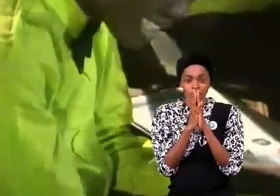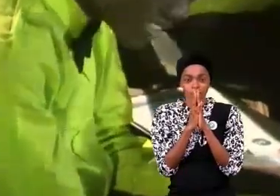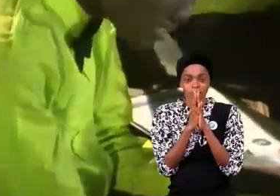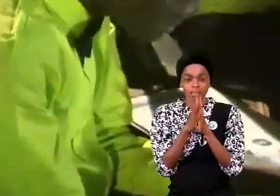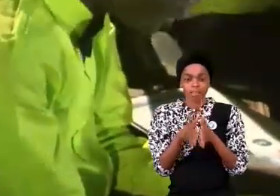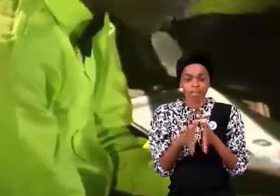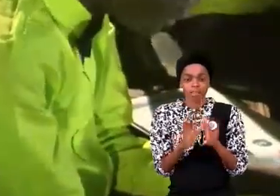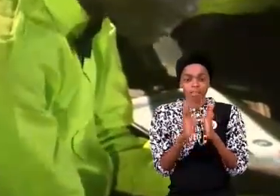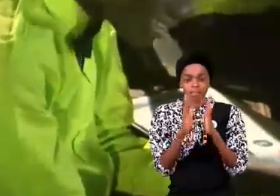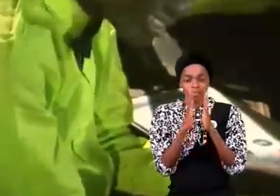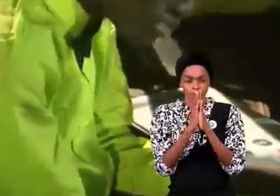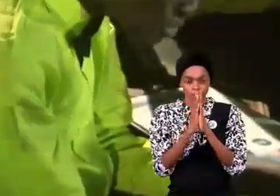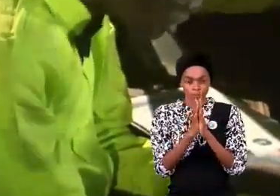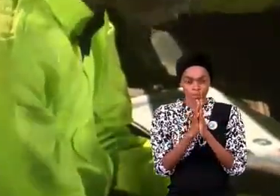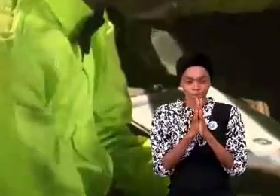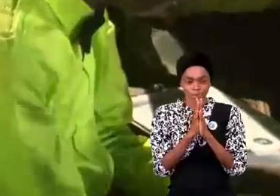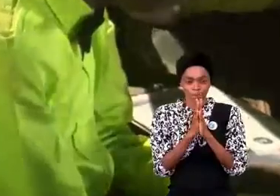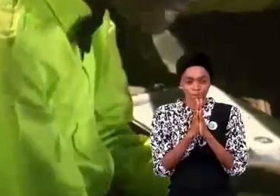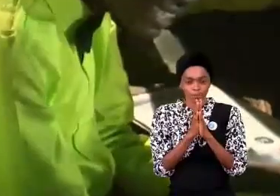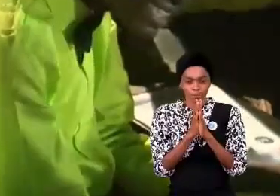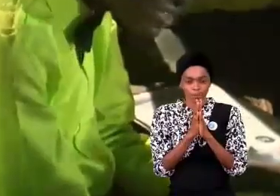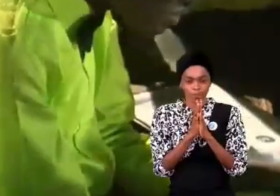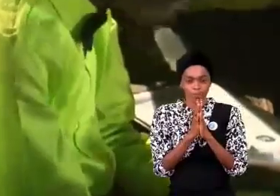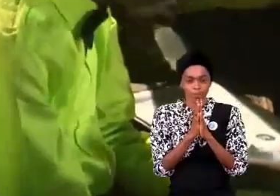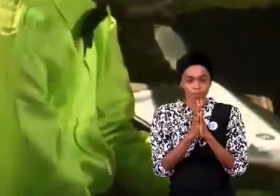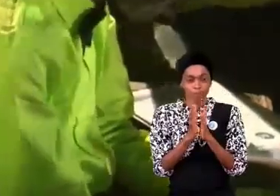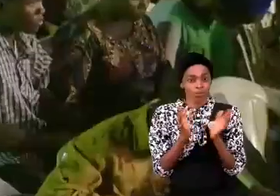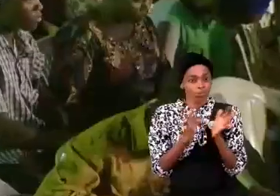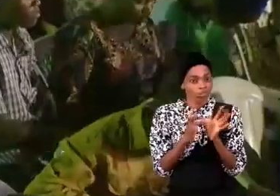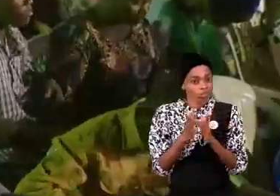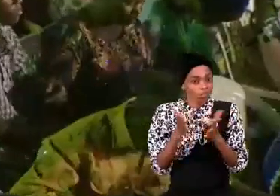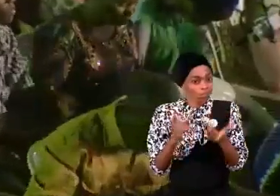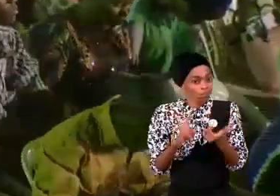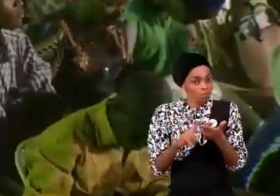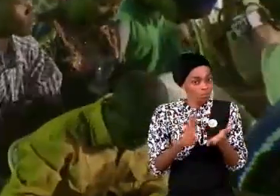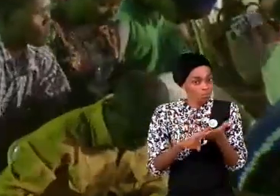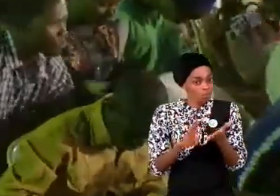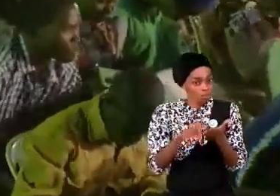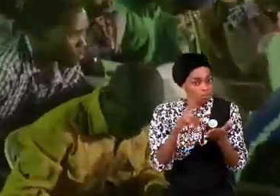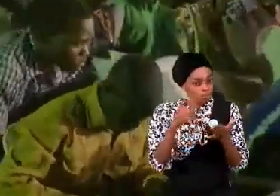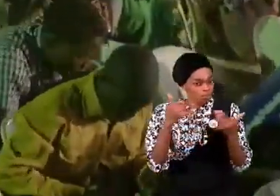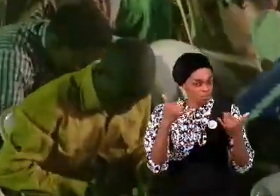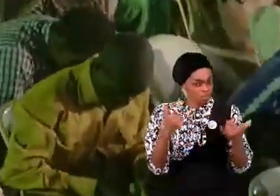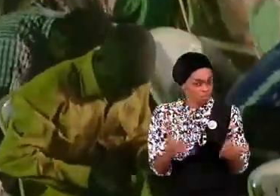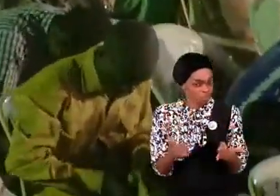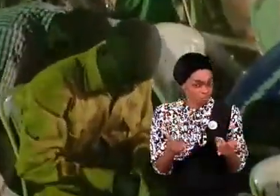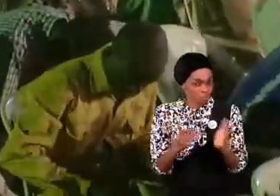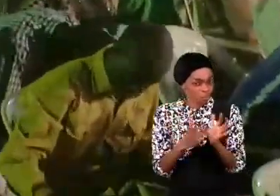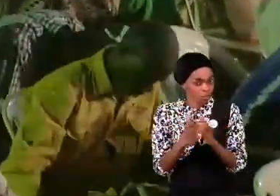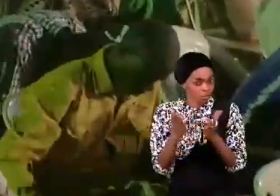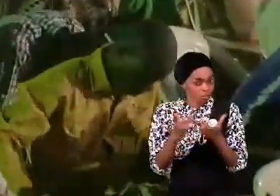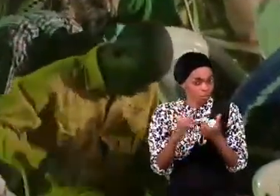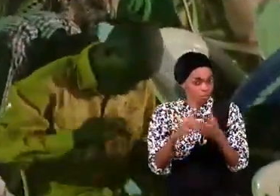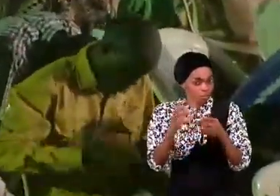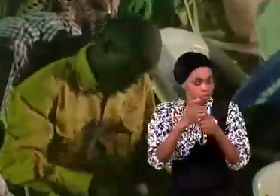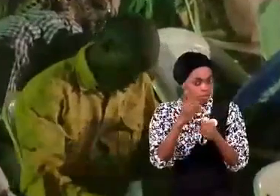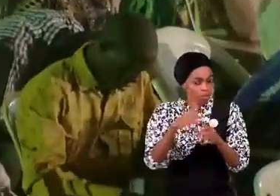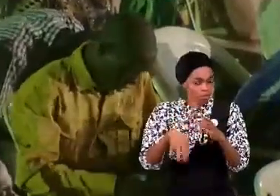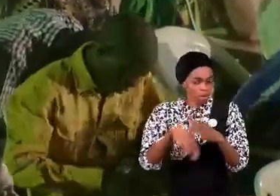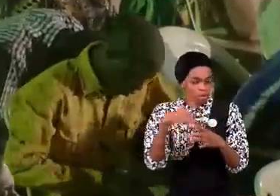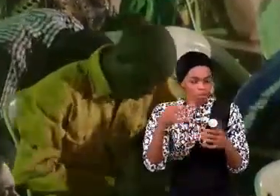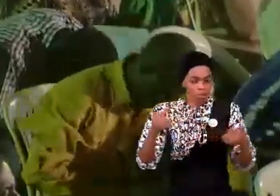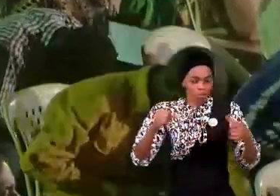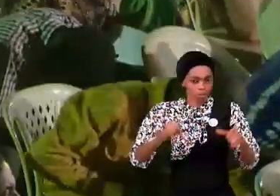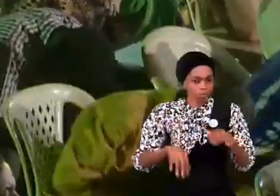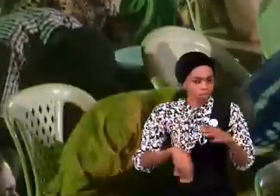right now. He wants to take you out of the condemnation, out of the guilt. He wants to bring you to the kingdom of